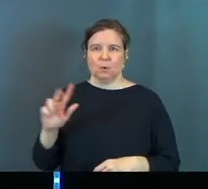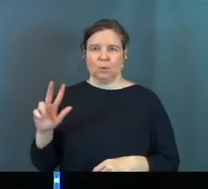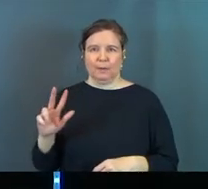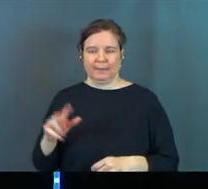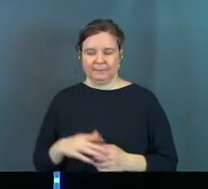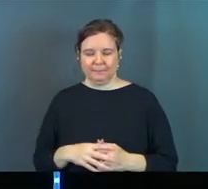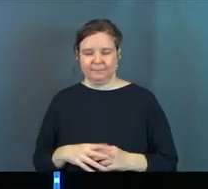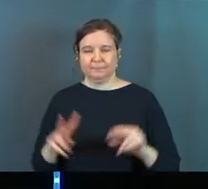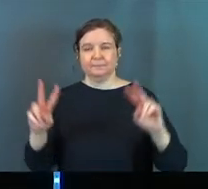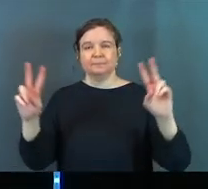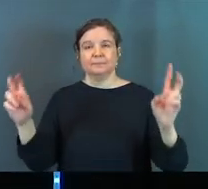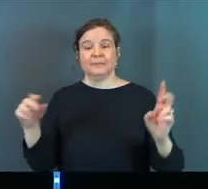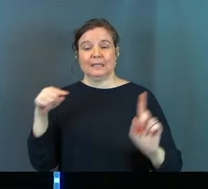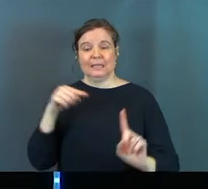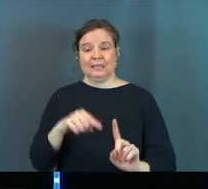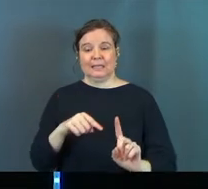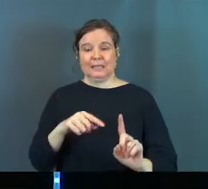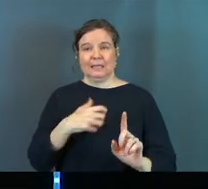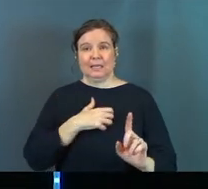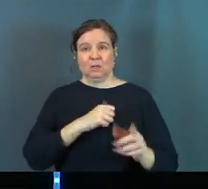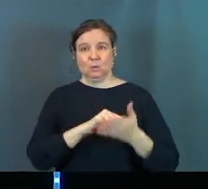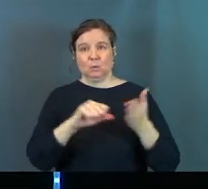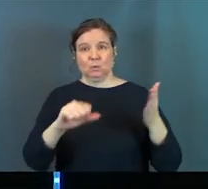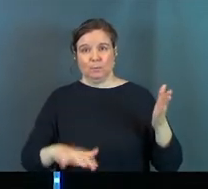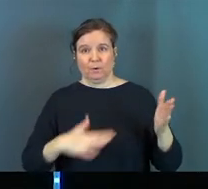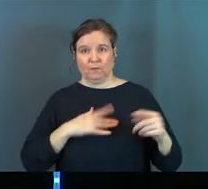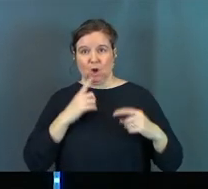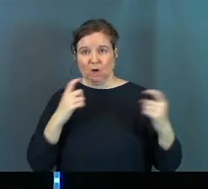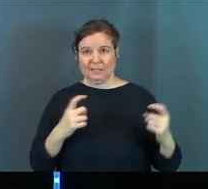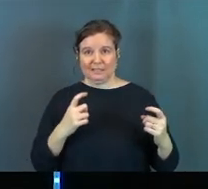watch this. It says, he has removed our sins